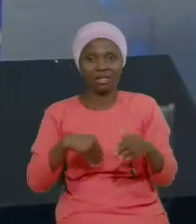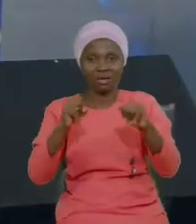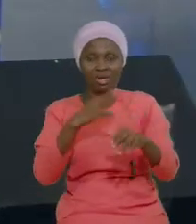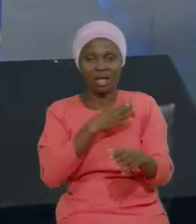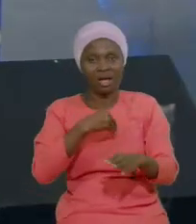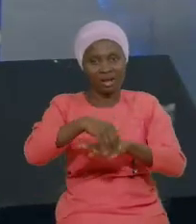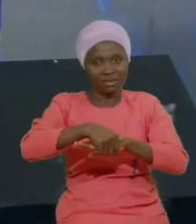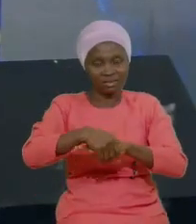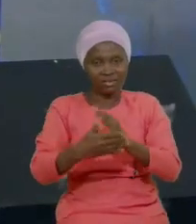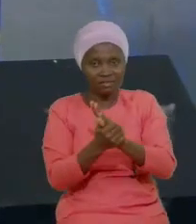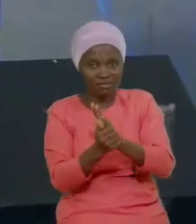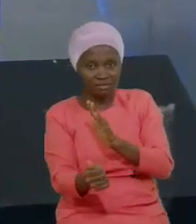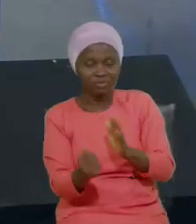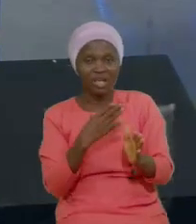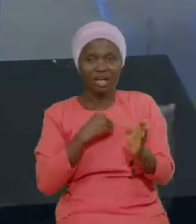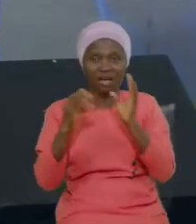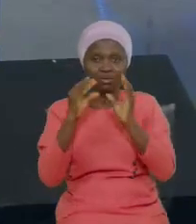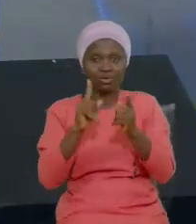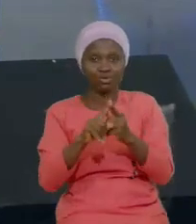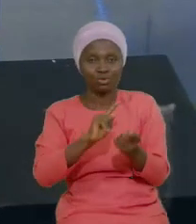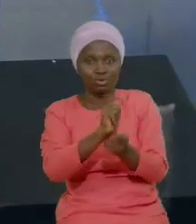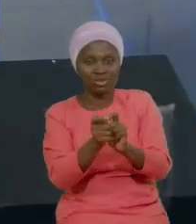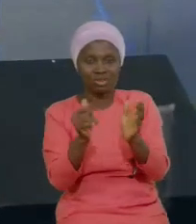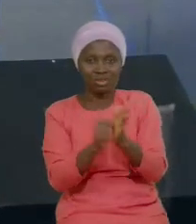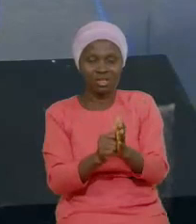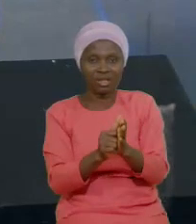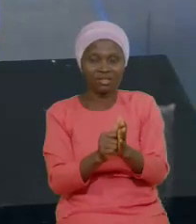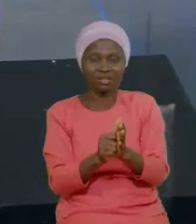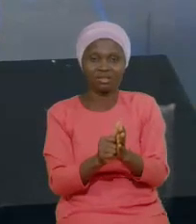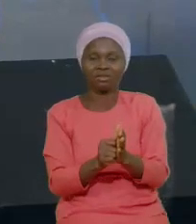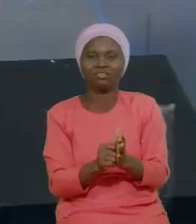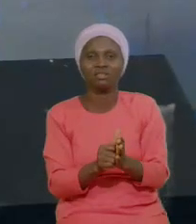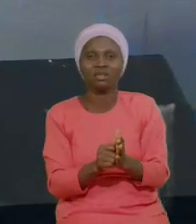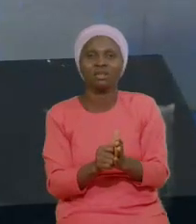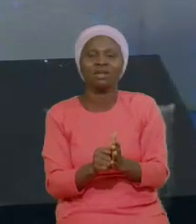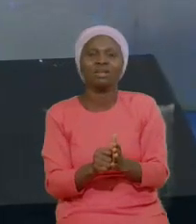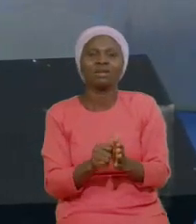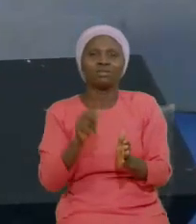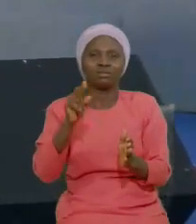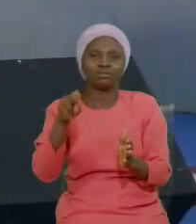communication to change that indifferent world.